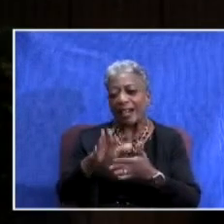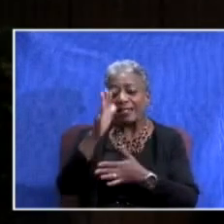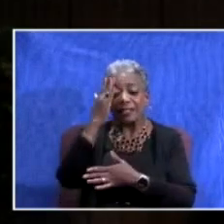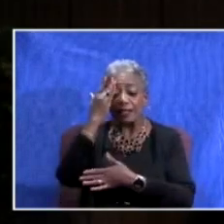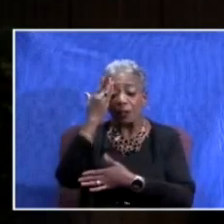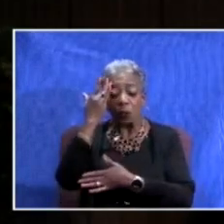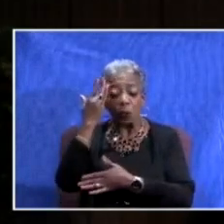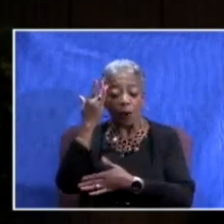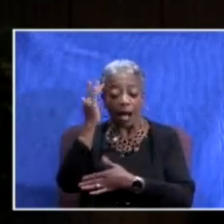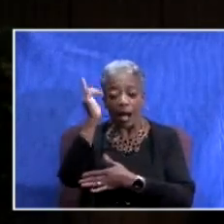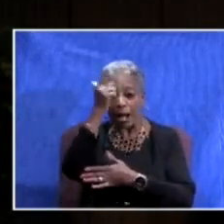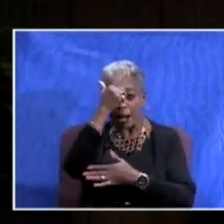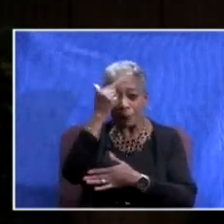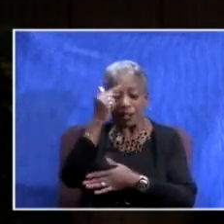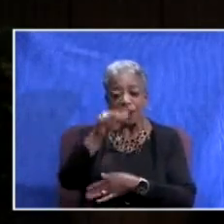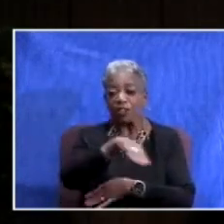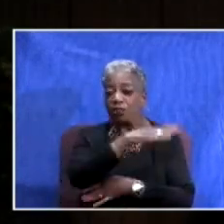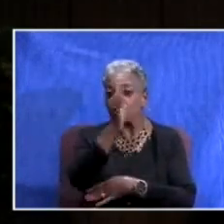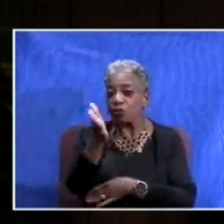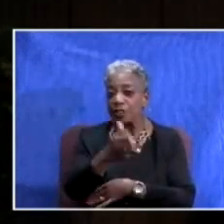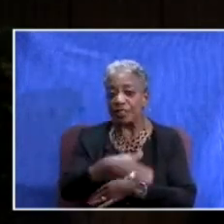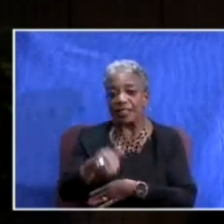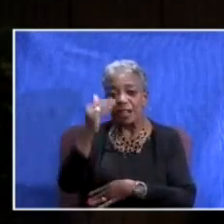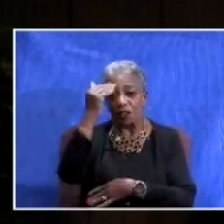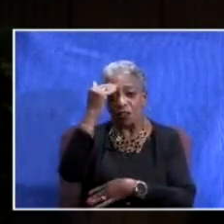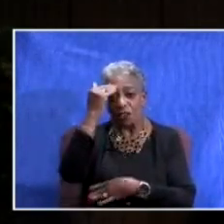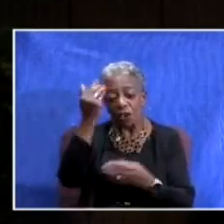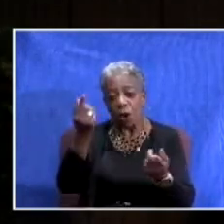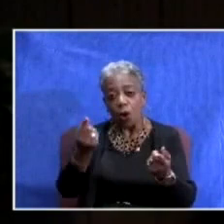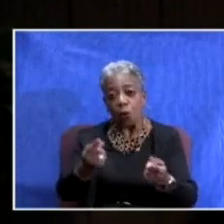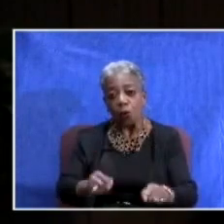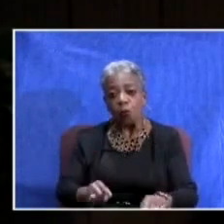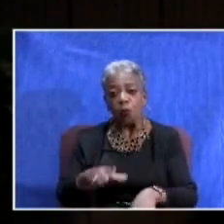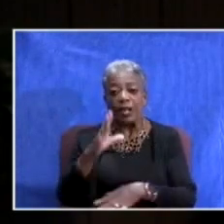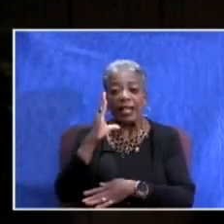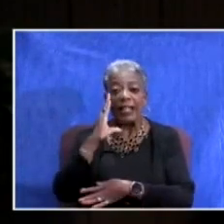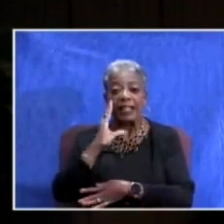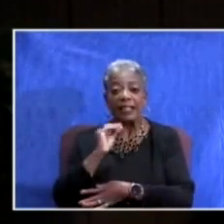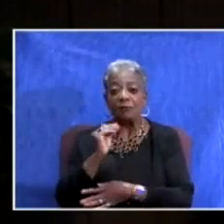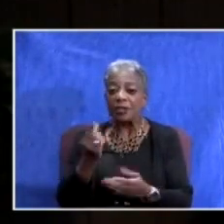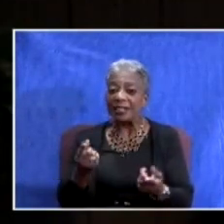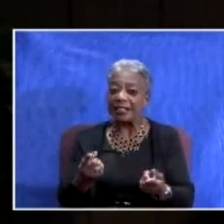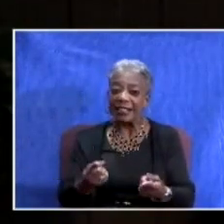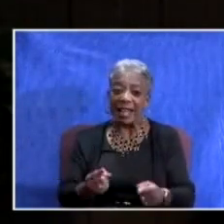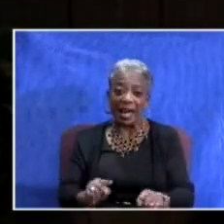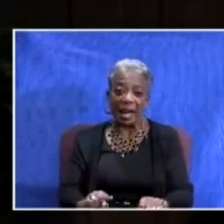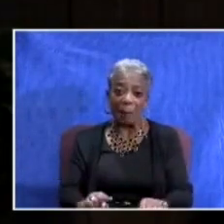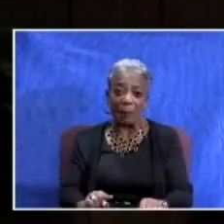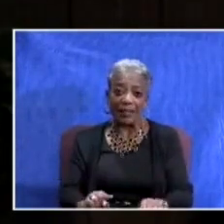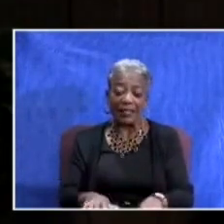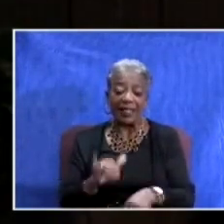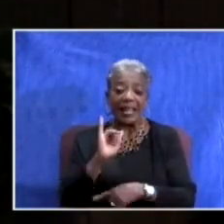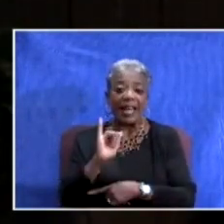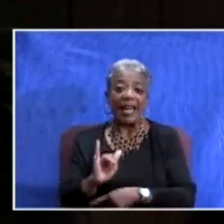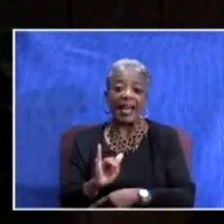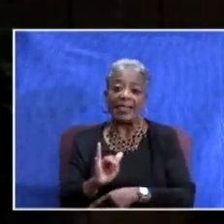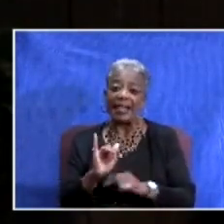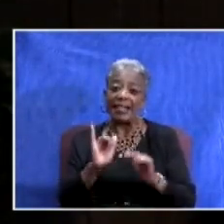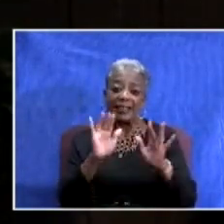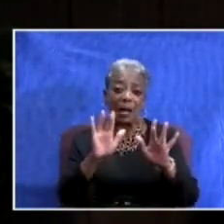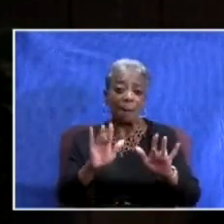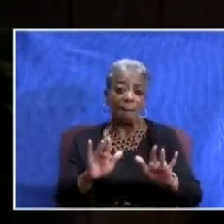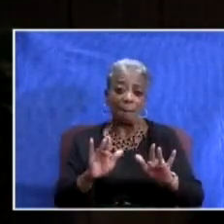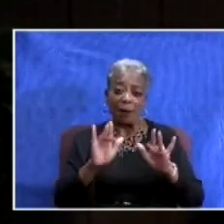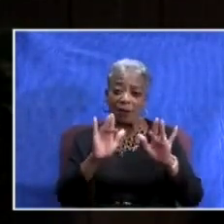But that's mercy. And we should, that's something I did on a personal level.